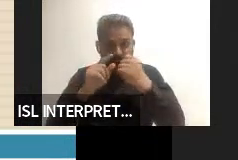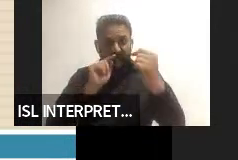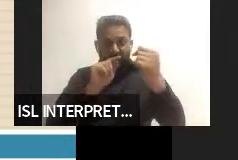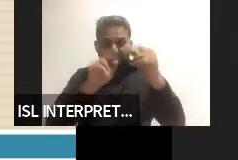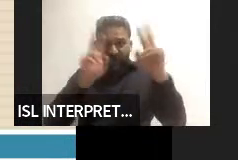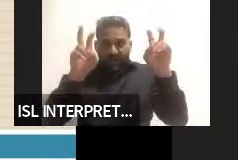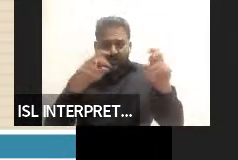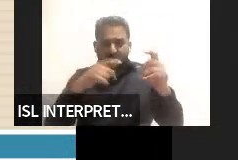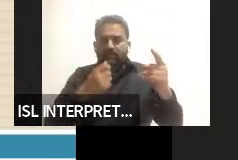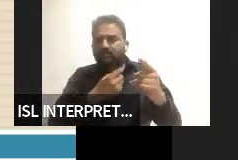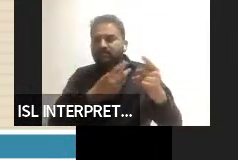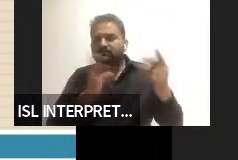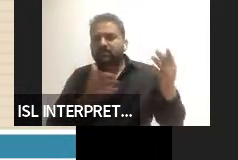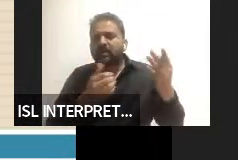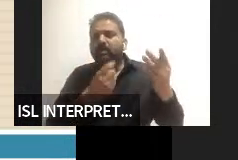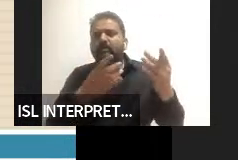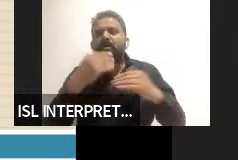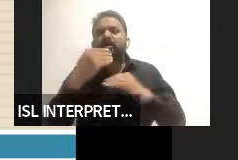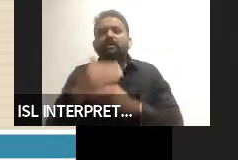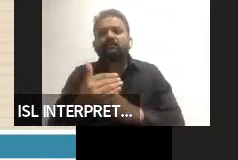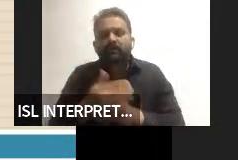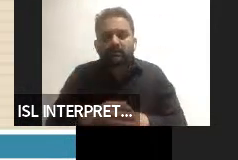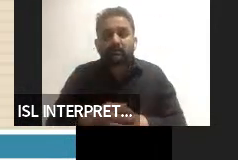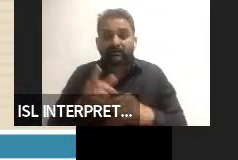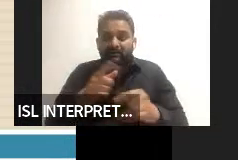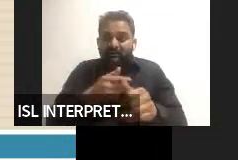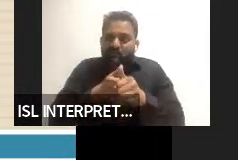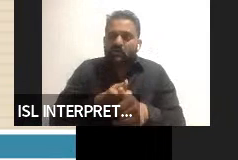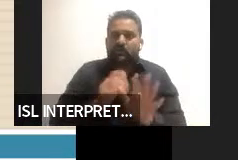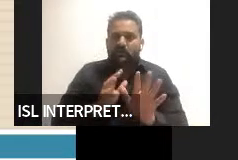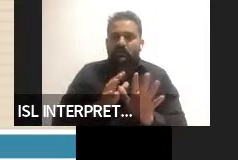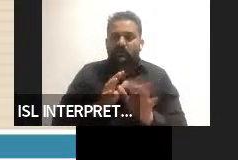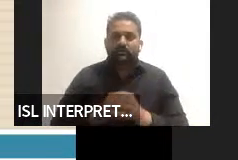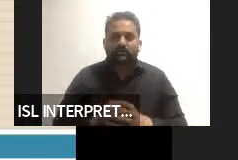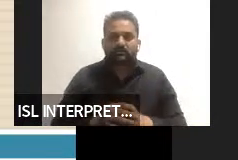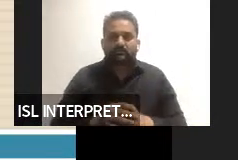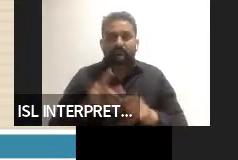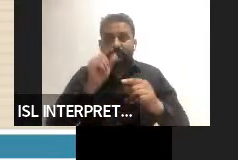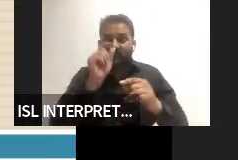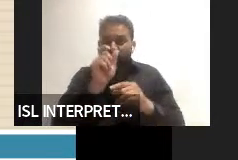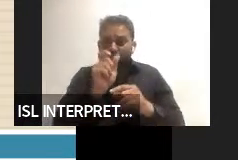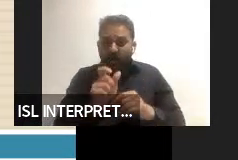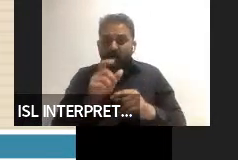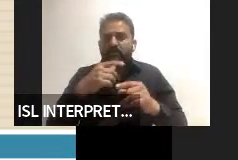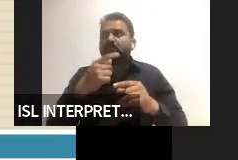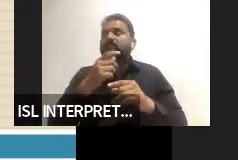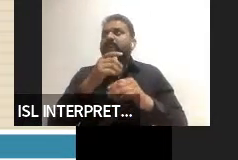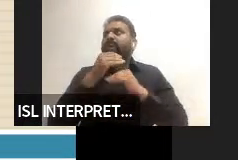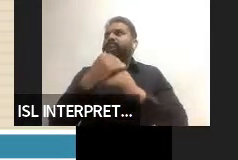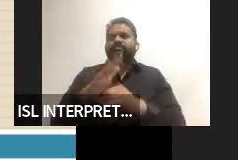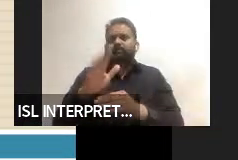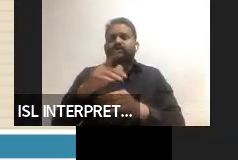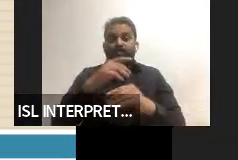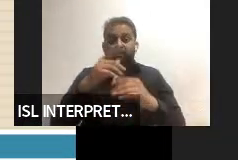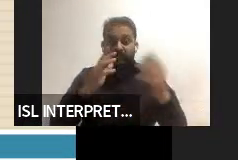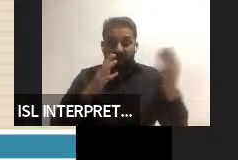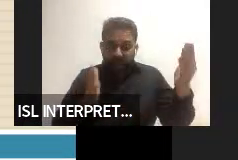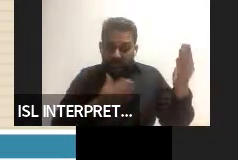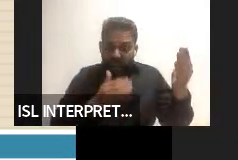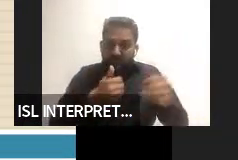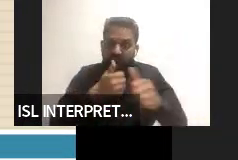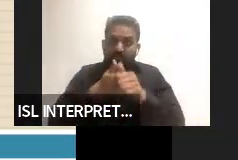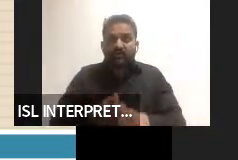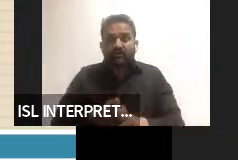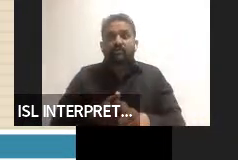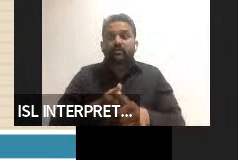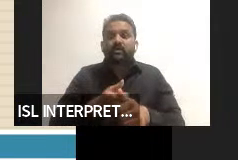allowed. So keep it under that. In this moot, number of words are not restricted. It is restricted in pages. So follow